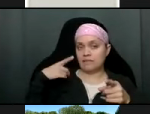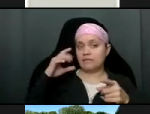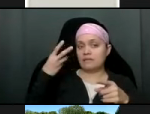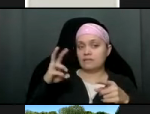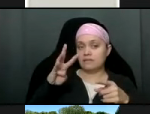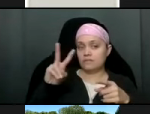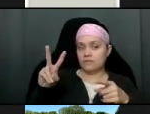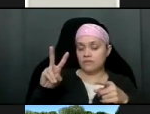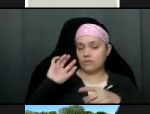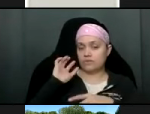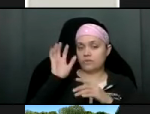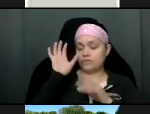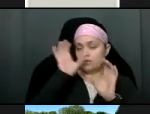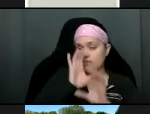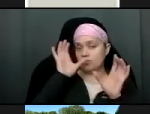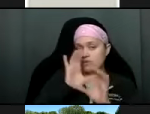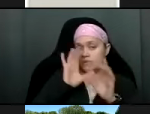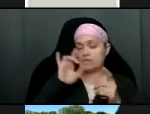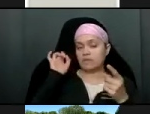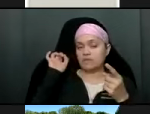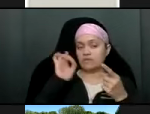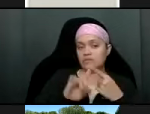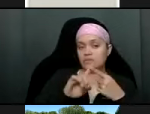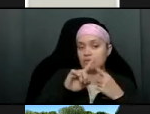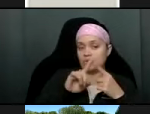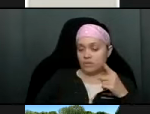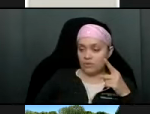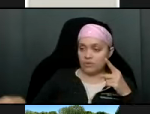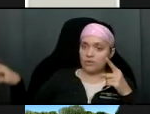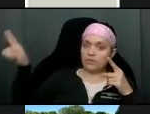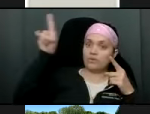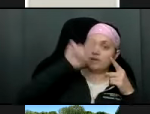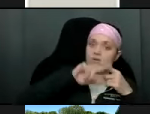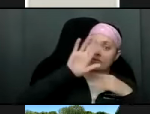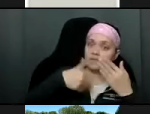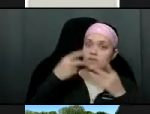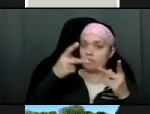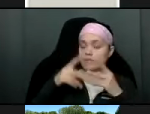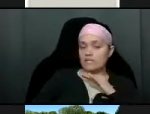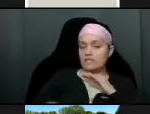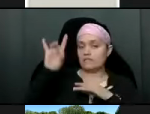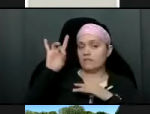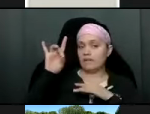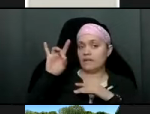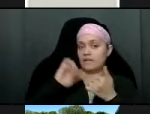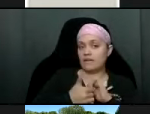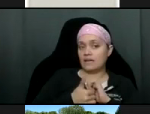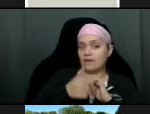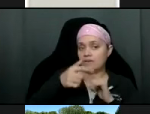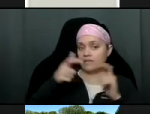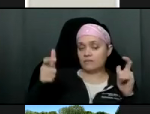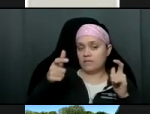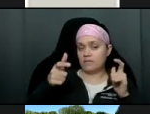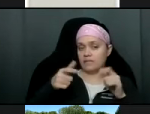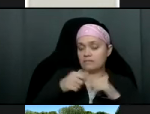to go around this whole place to find out how big this place is.